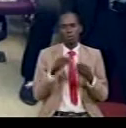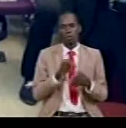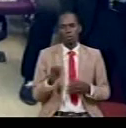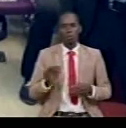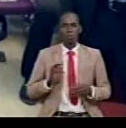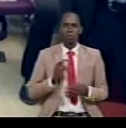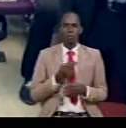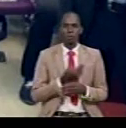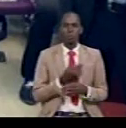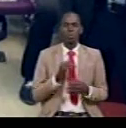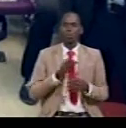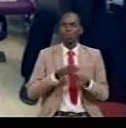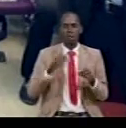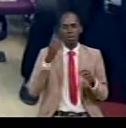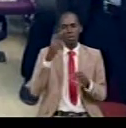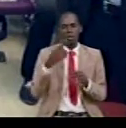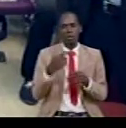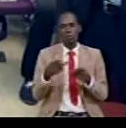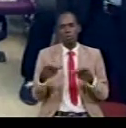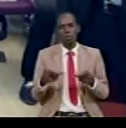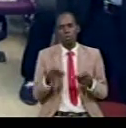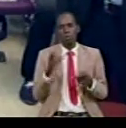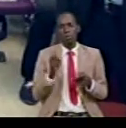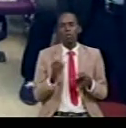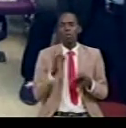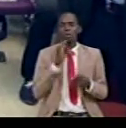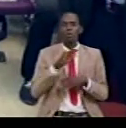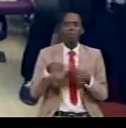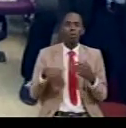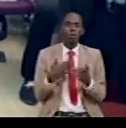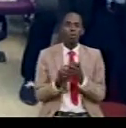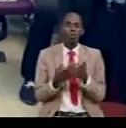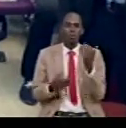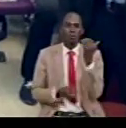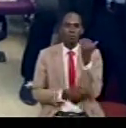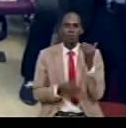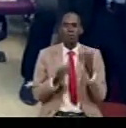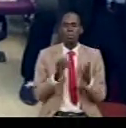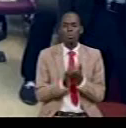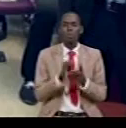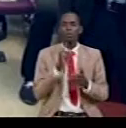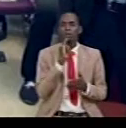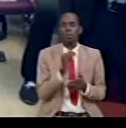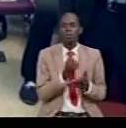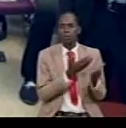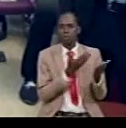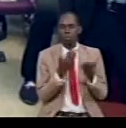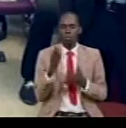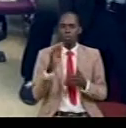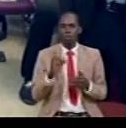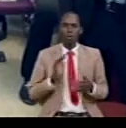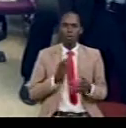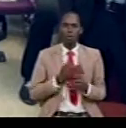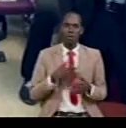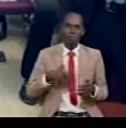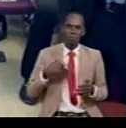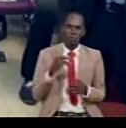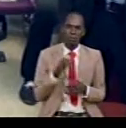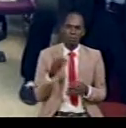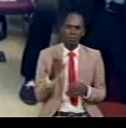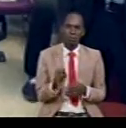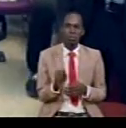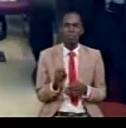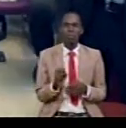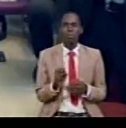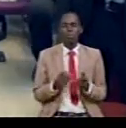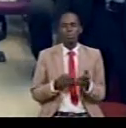I don't understand that place. Is it all temptation that is being brought about by our feelings, or sometimes